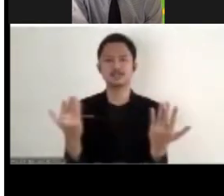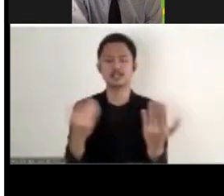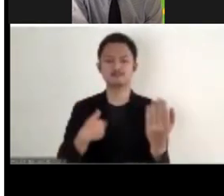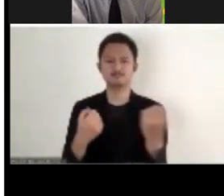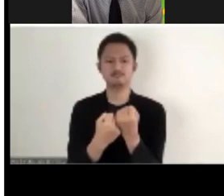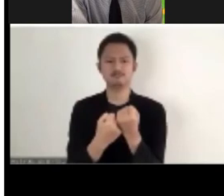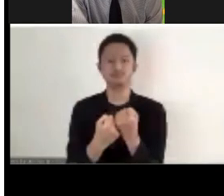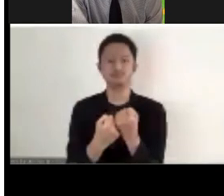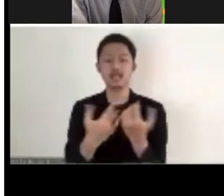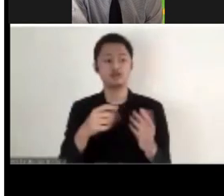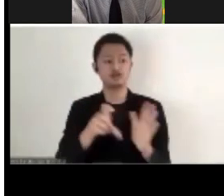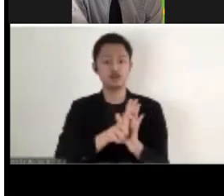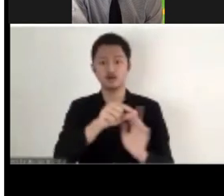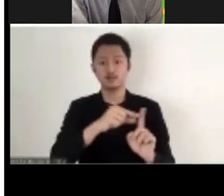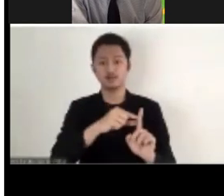help